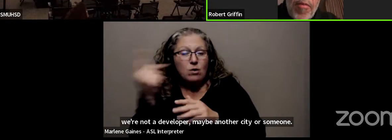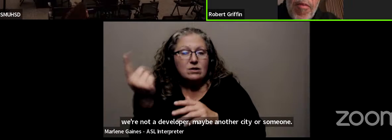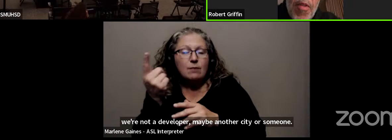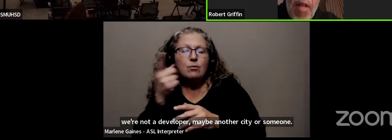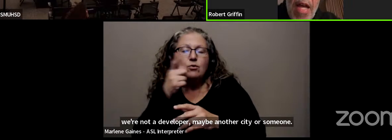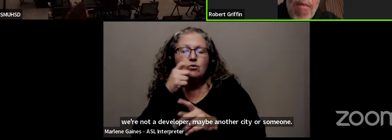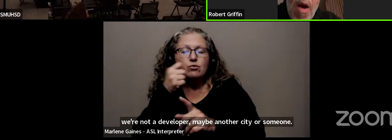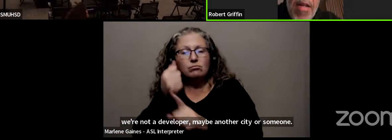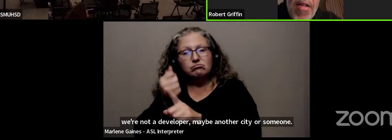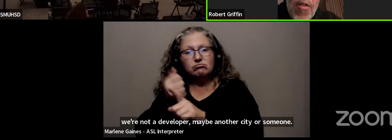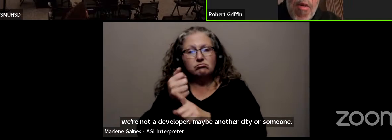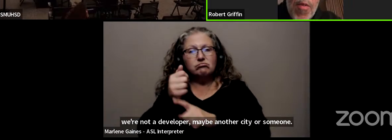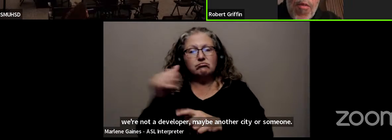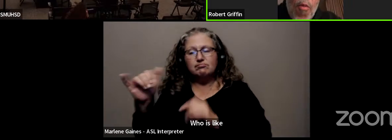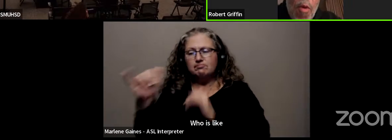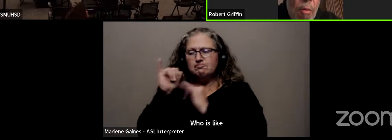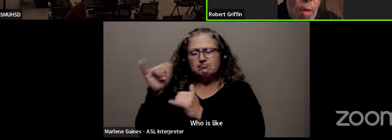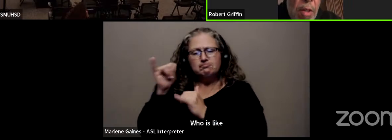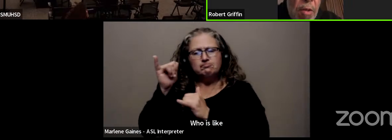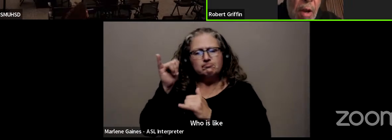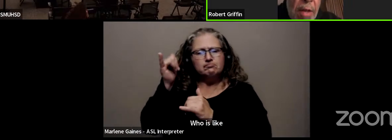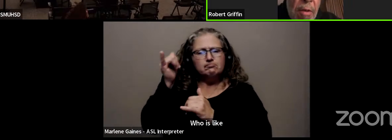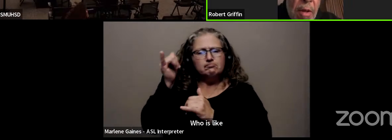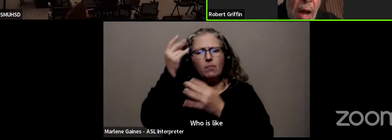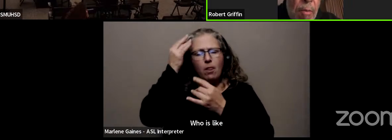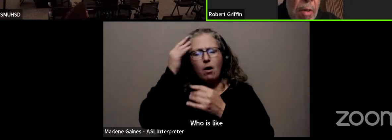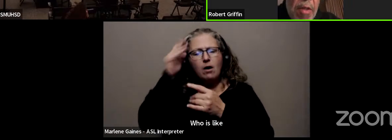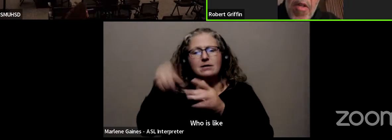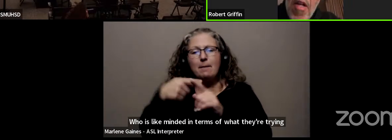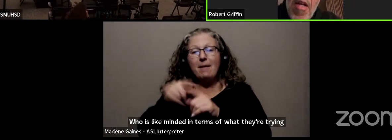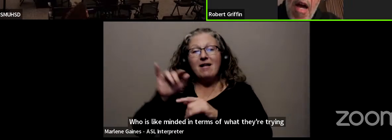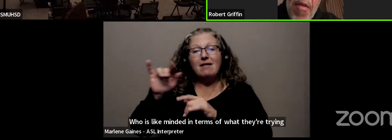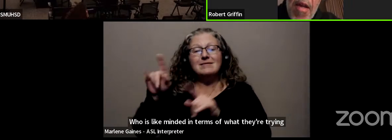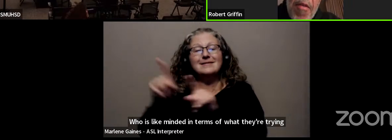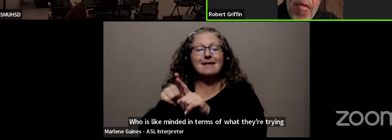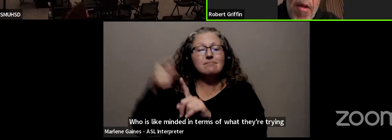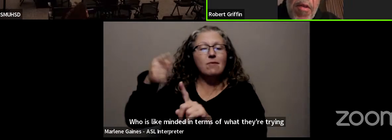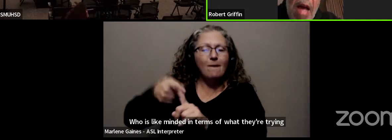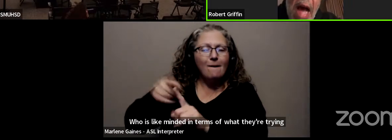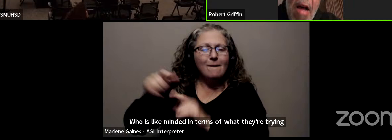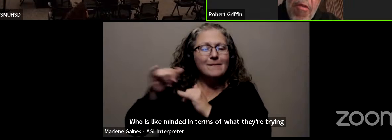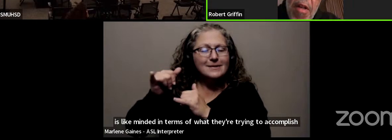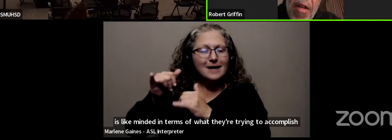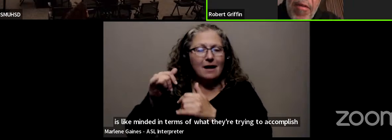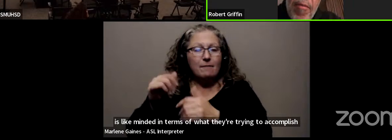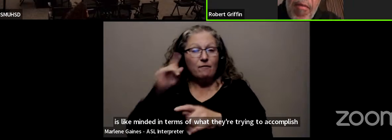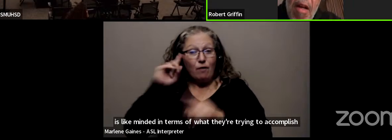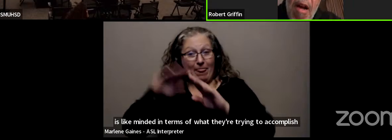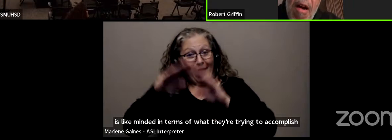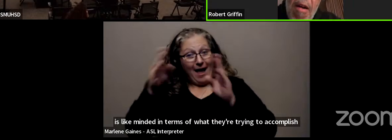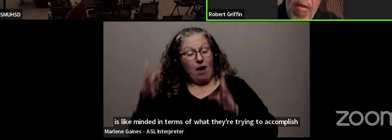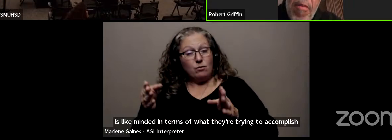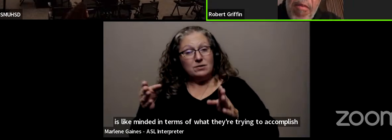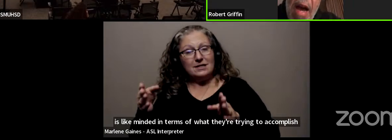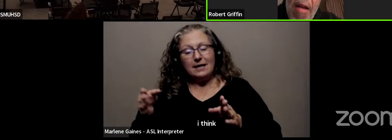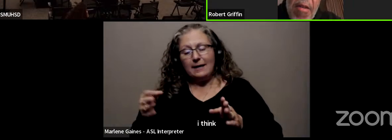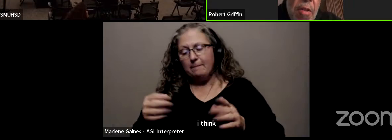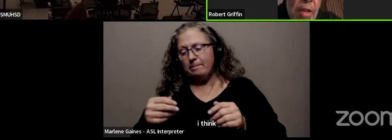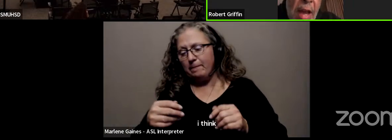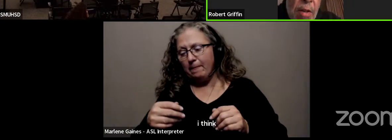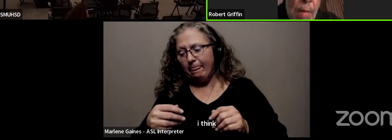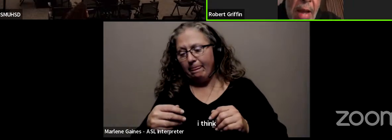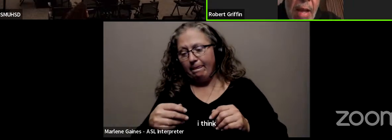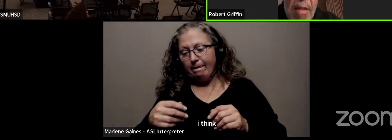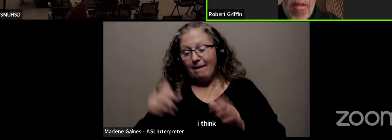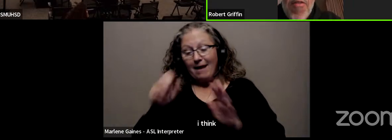who is like-minded in terms of what they're trying to accomplish. I think the thing with the housing, now that